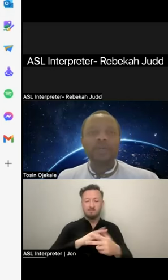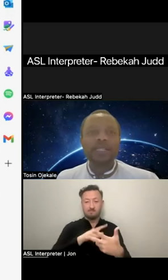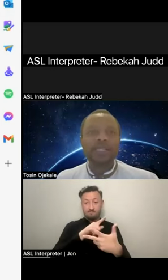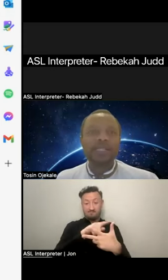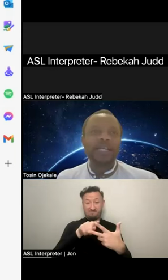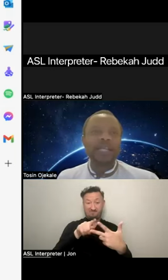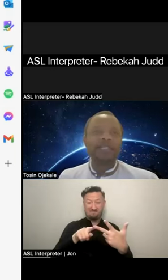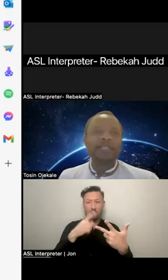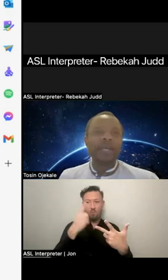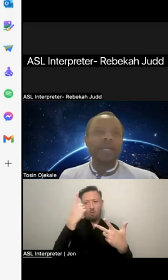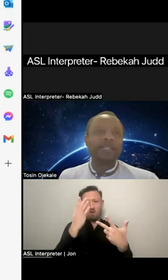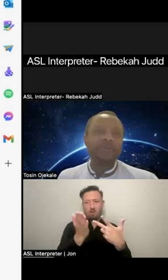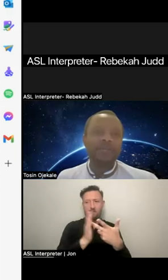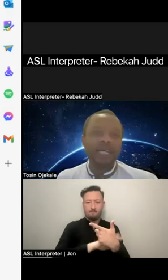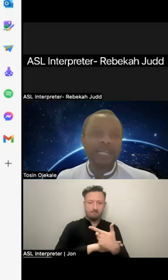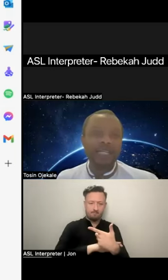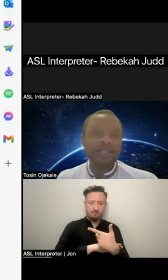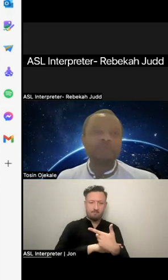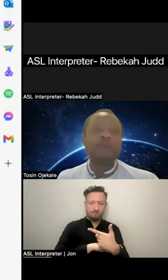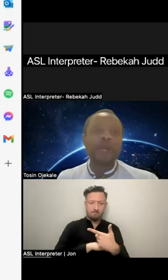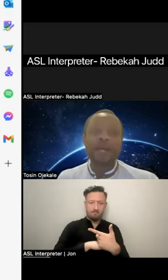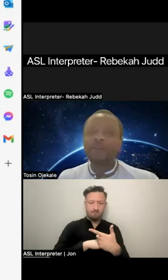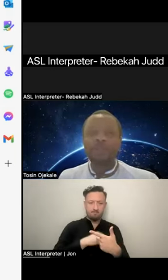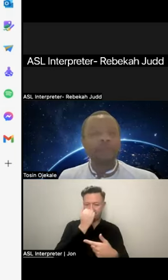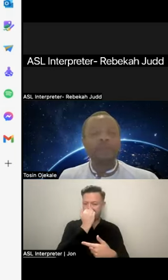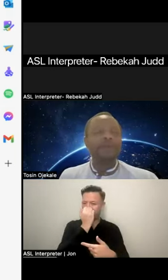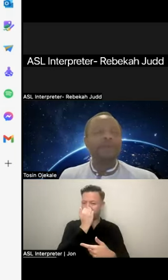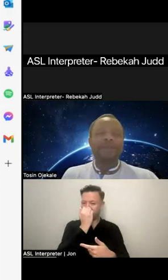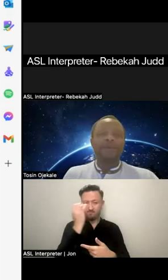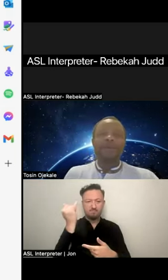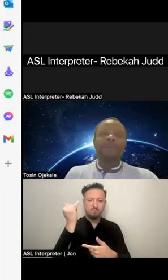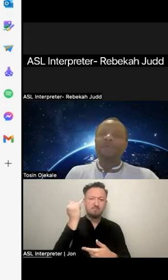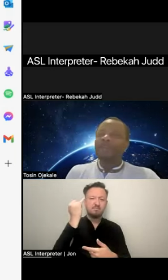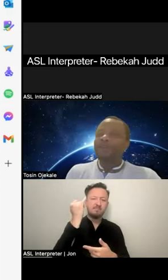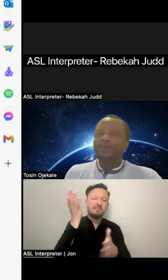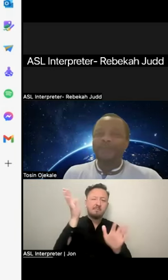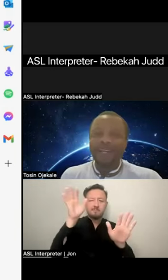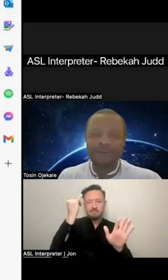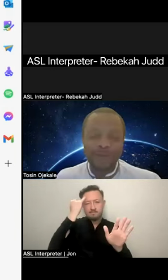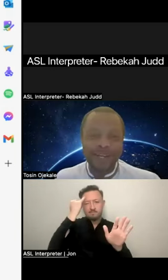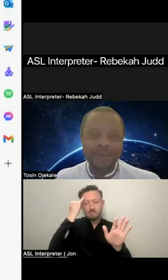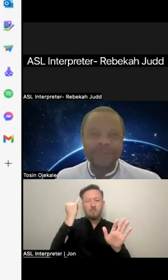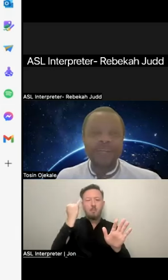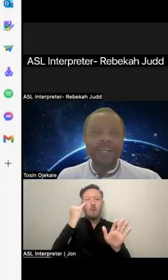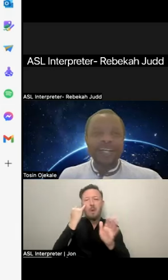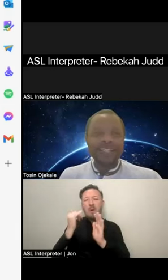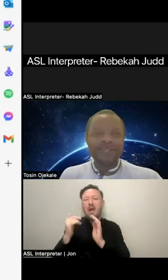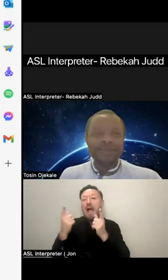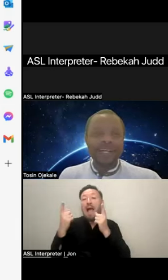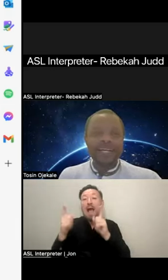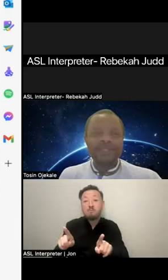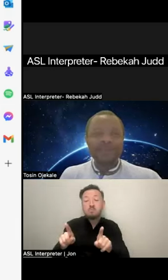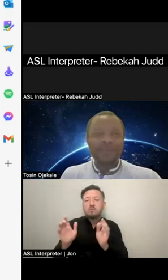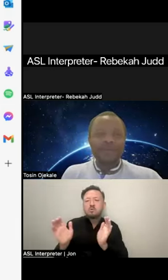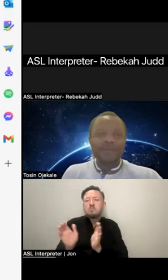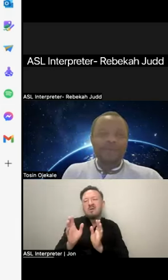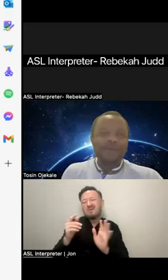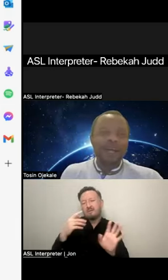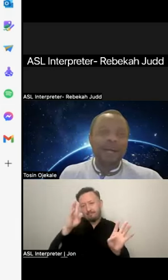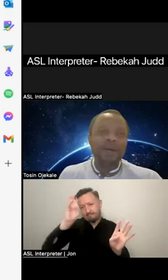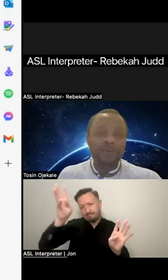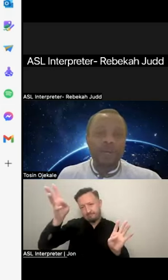so let's make an assumption that there's a small fire outbreak, because I don't want to have a huge fire outbreak now. So let's just make an assumption